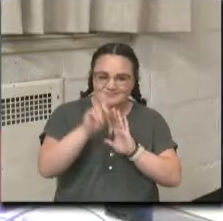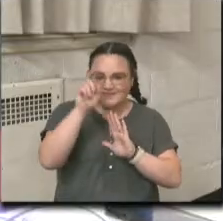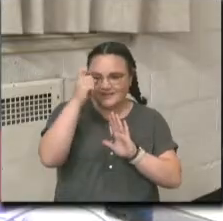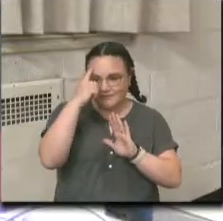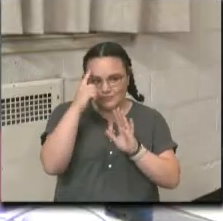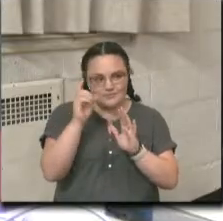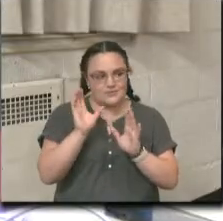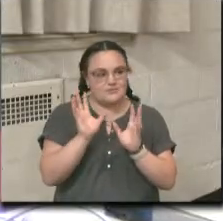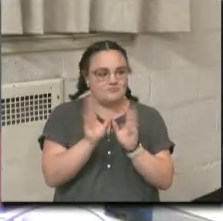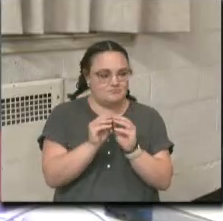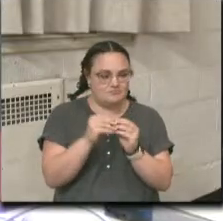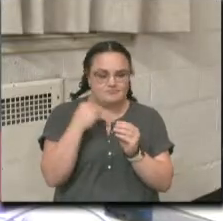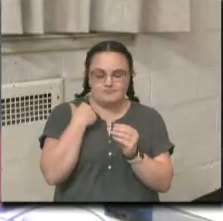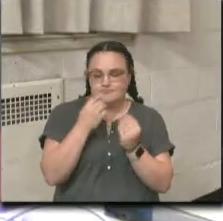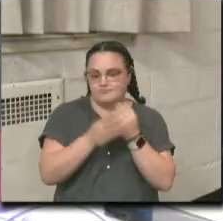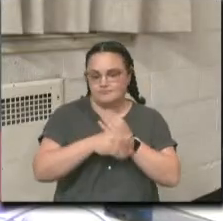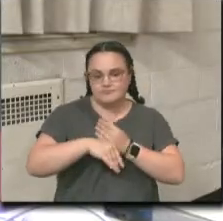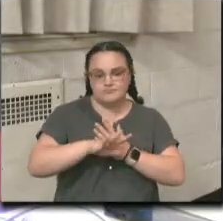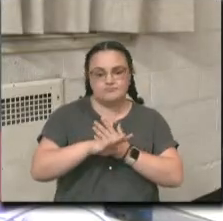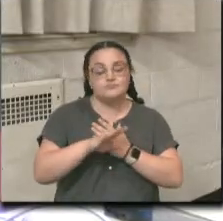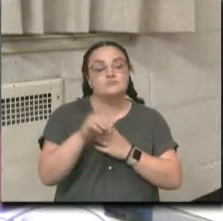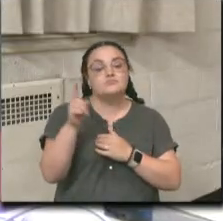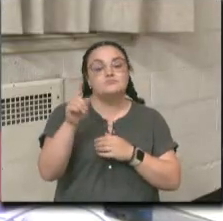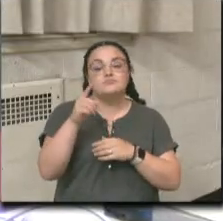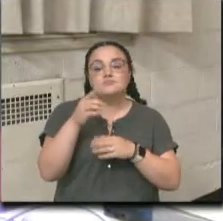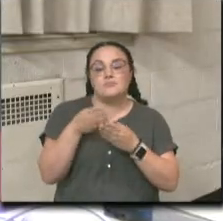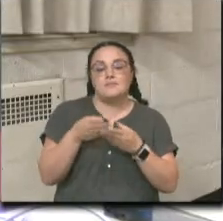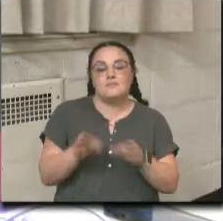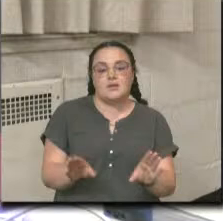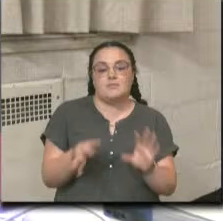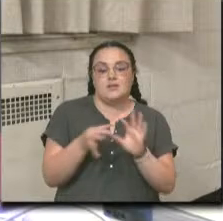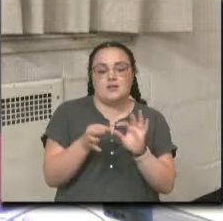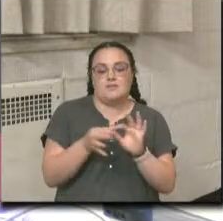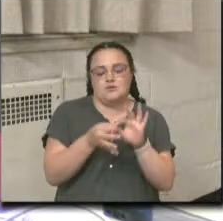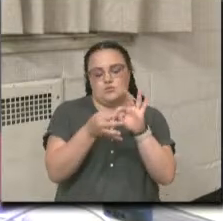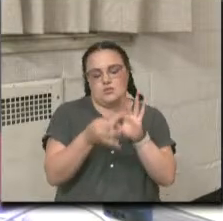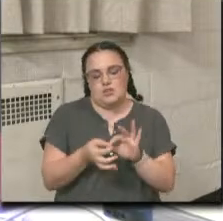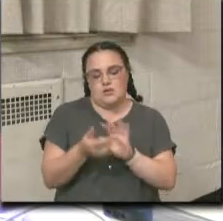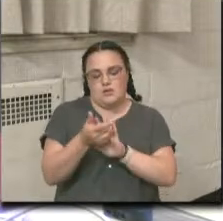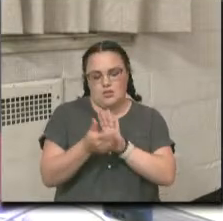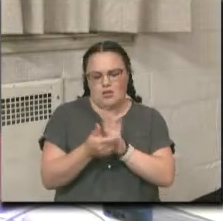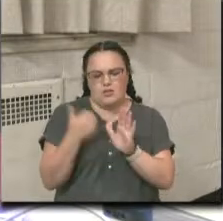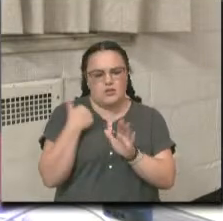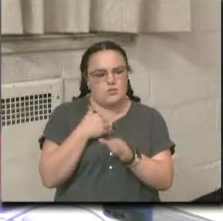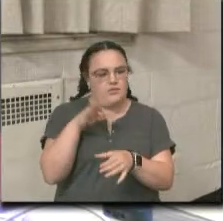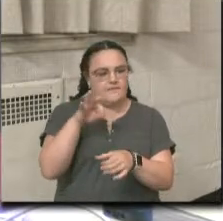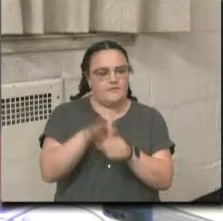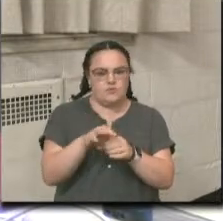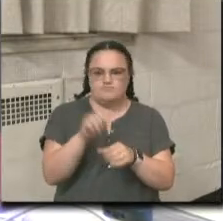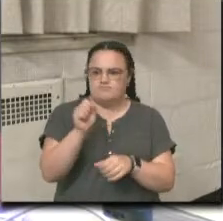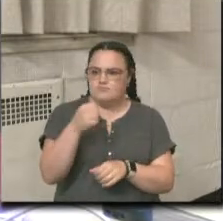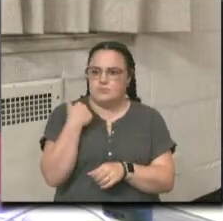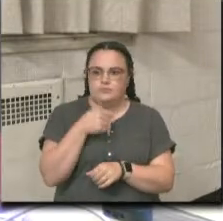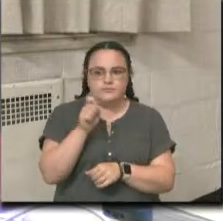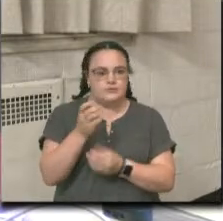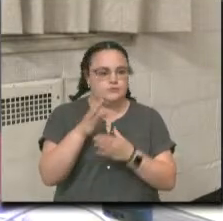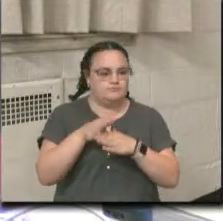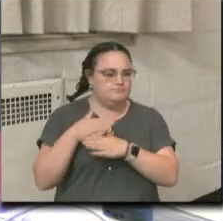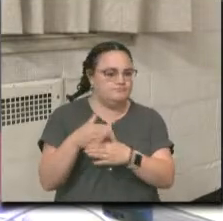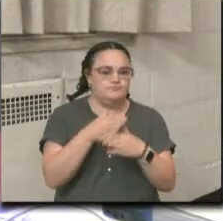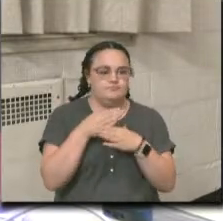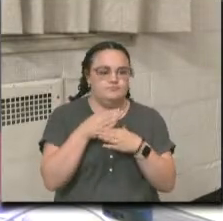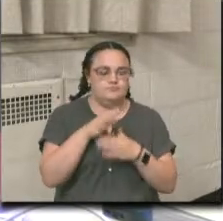virtually, discussed the public comments on the following board policies and bylaws, and voted unanimously to forward them to the full board.